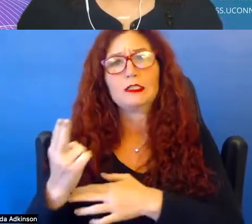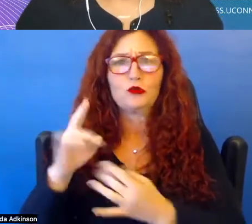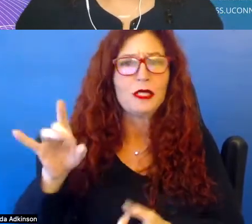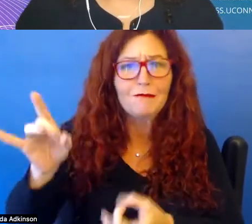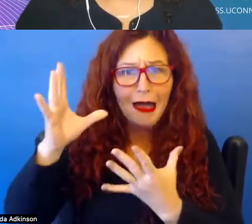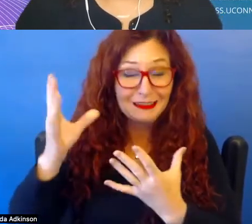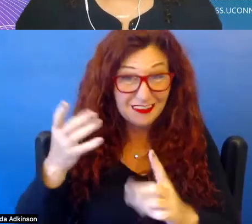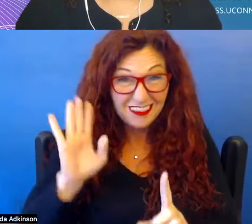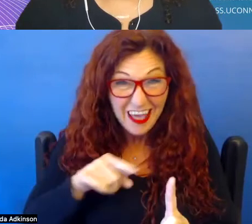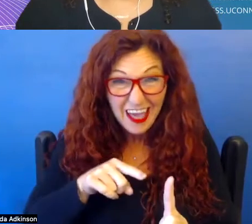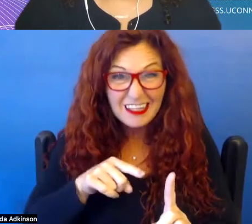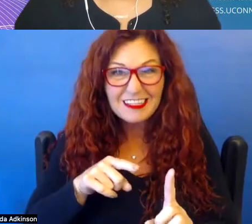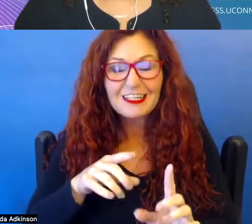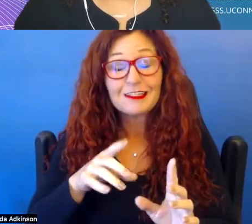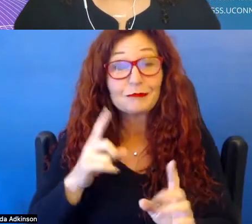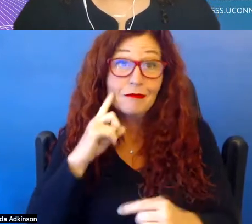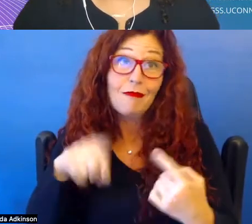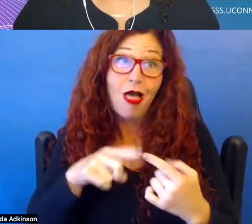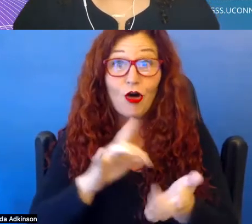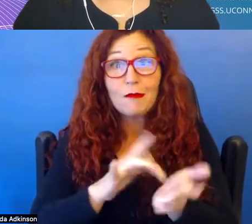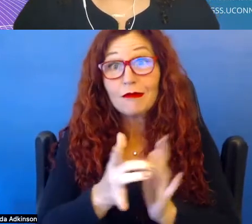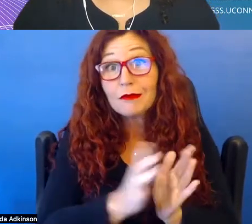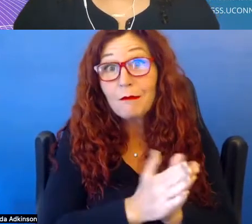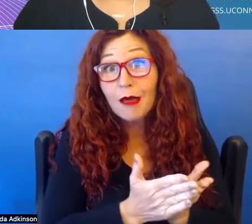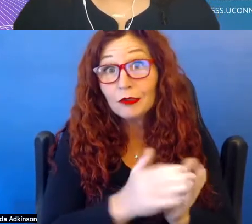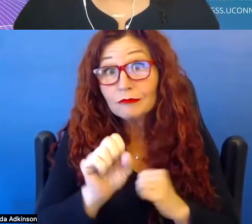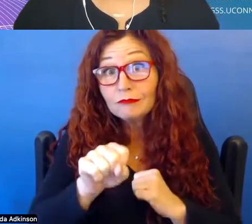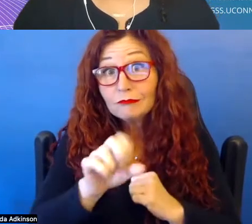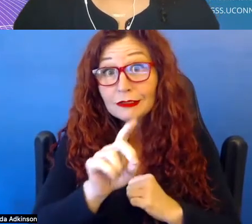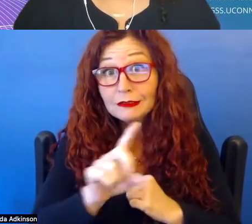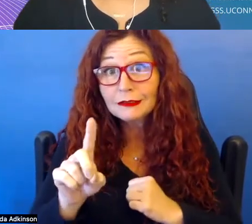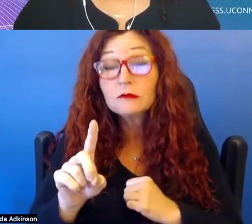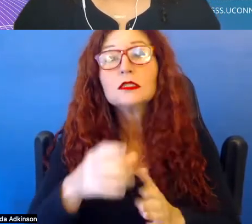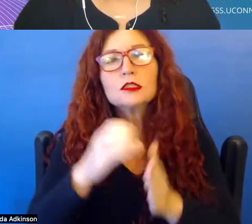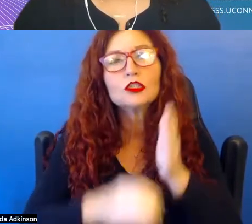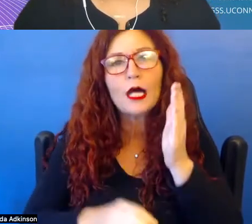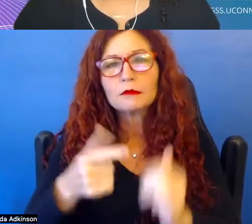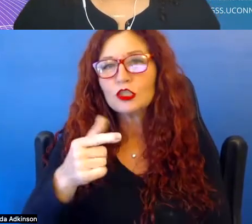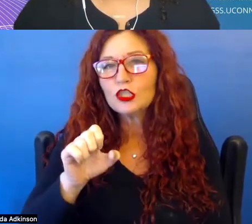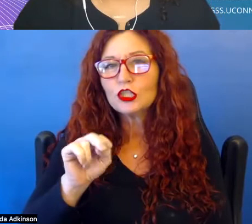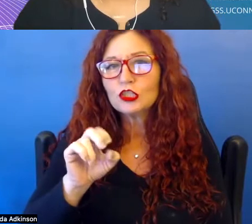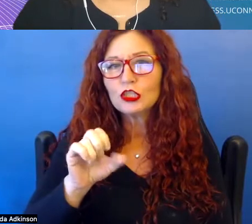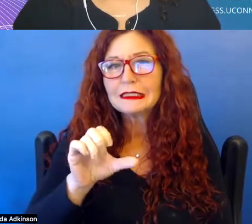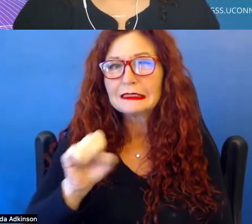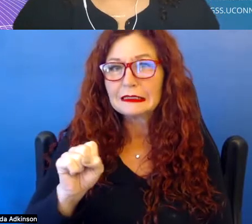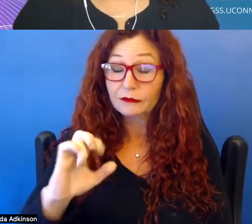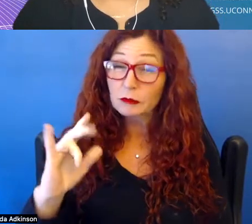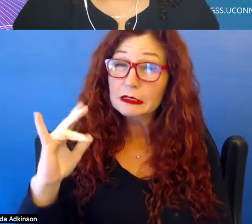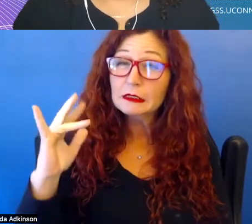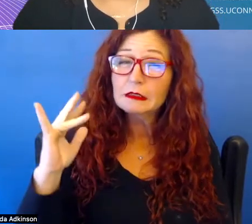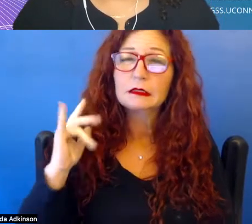But it made me think of the Bible. And it made me think of, Genesis and from the beginning, the fight